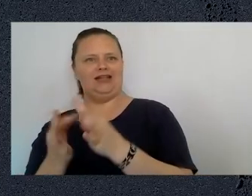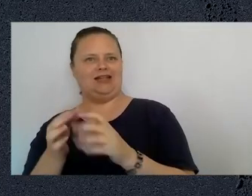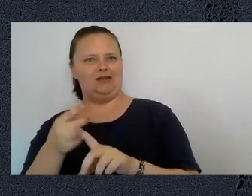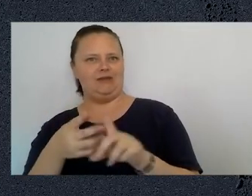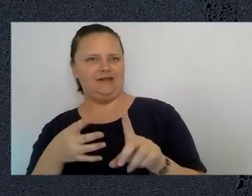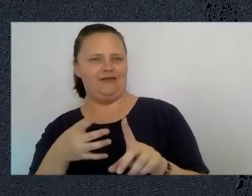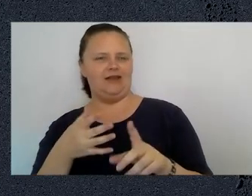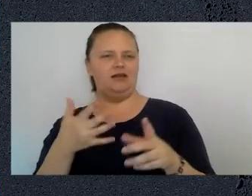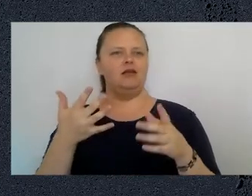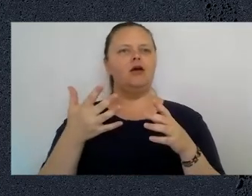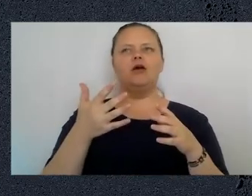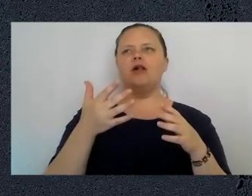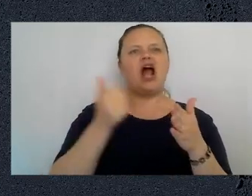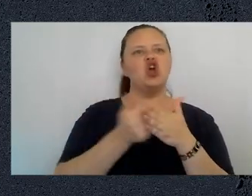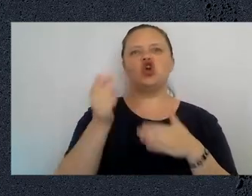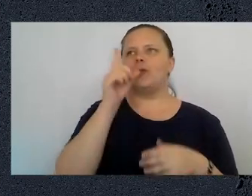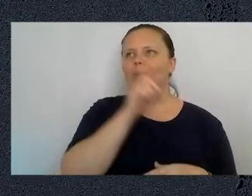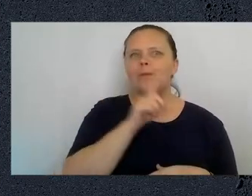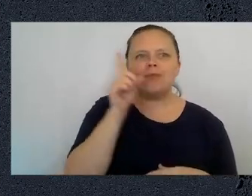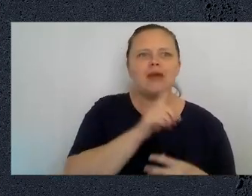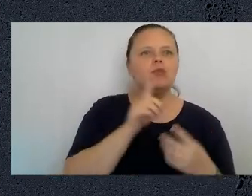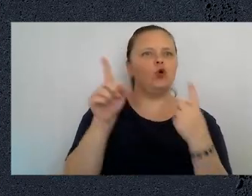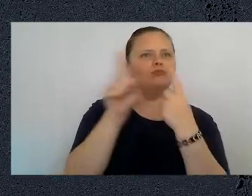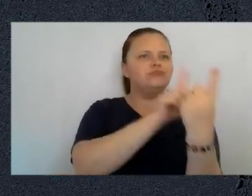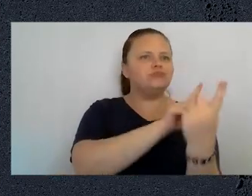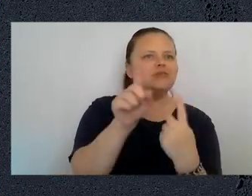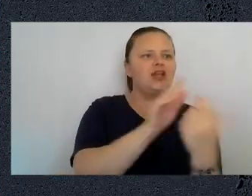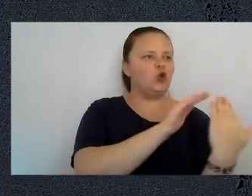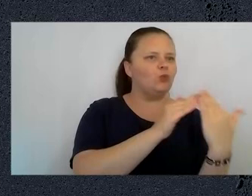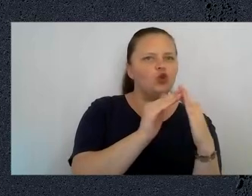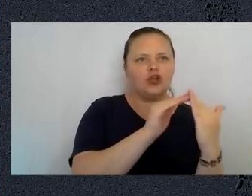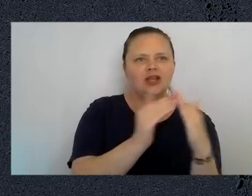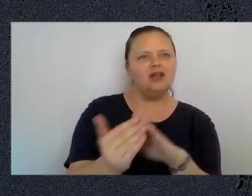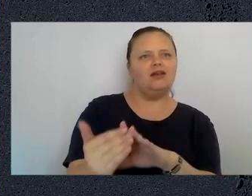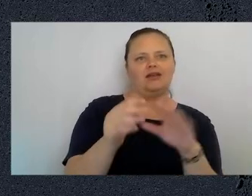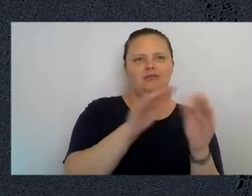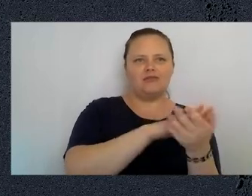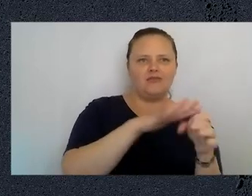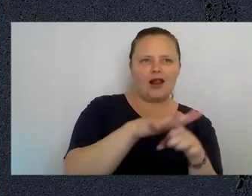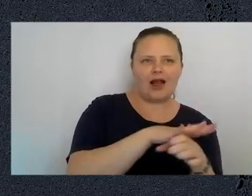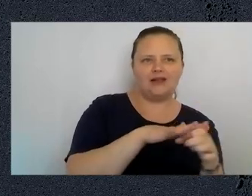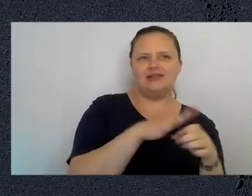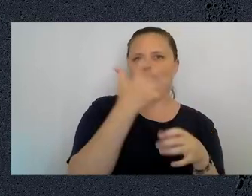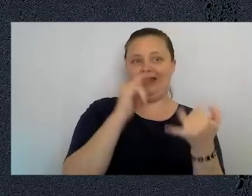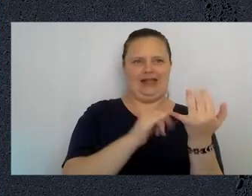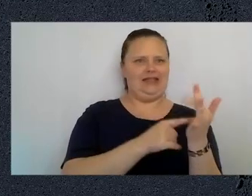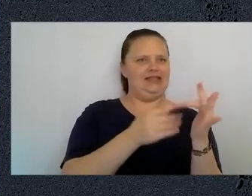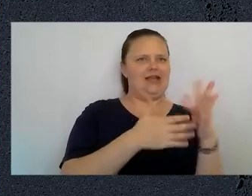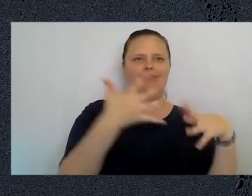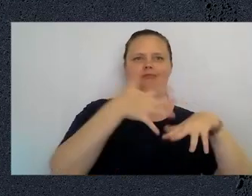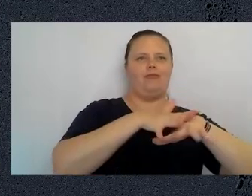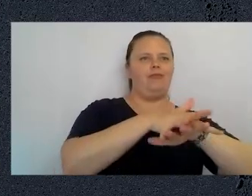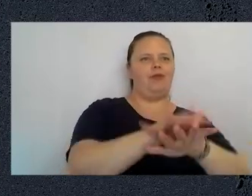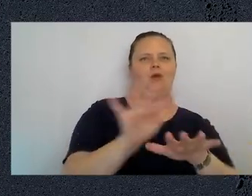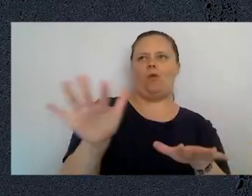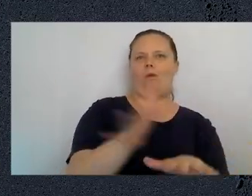these common people meeting at community places, houses, and, you know, encouraging STEM in all